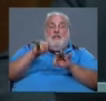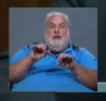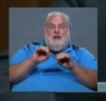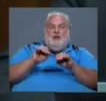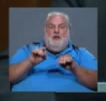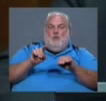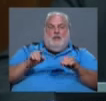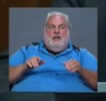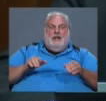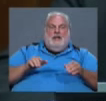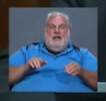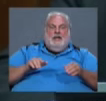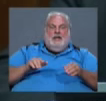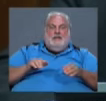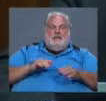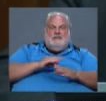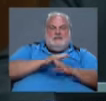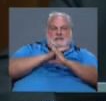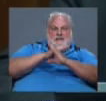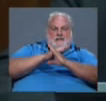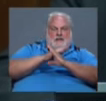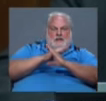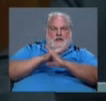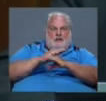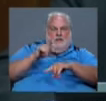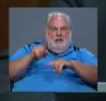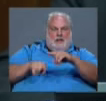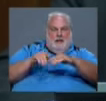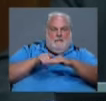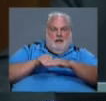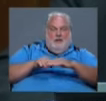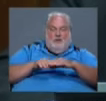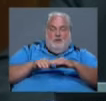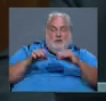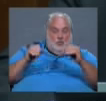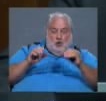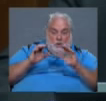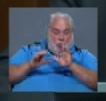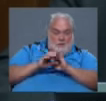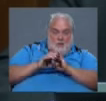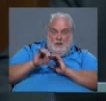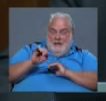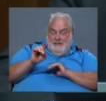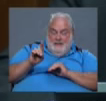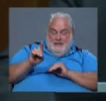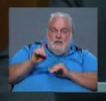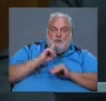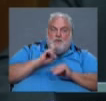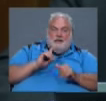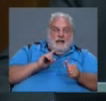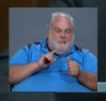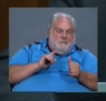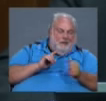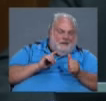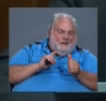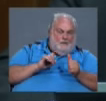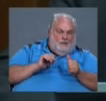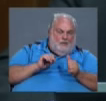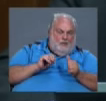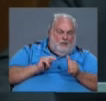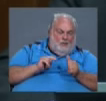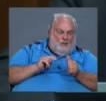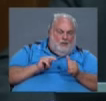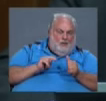is denied access to City Hall. If you don't have a photo ID, there's a button on